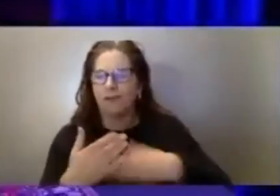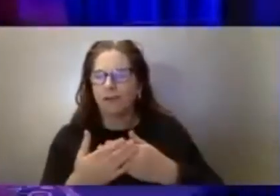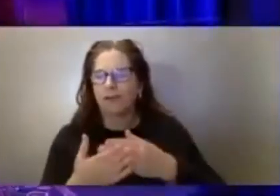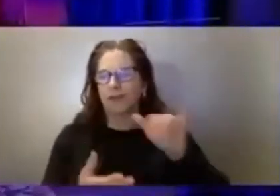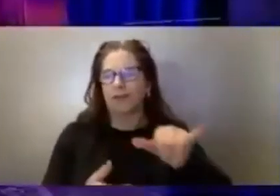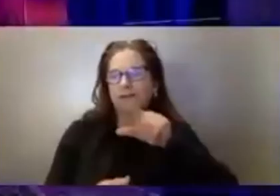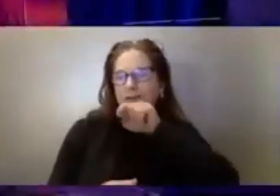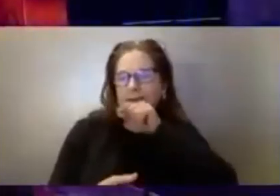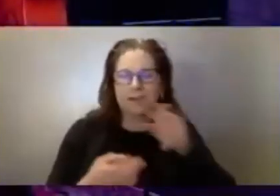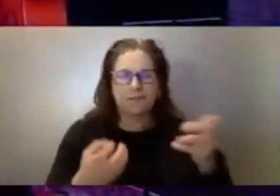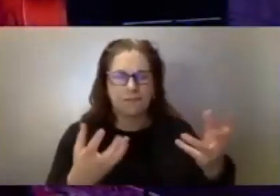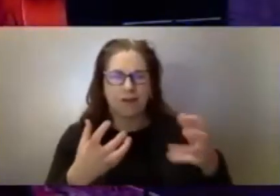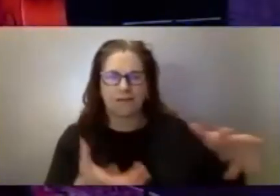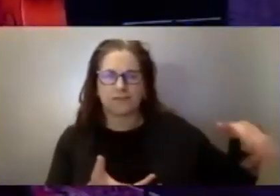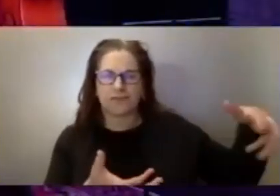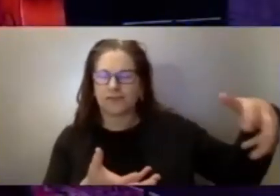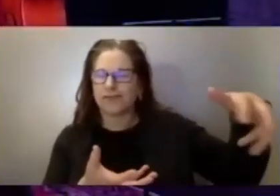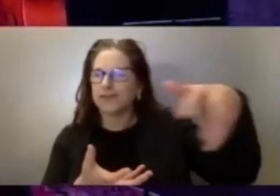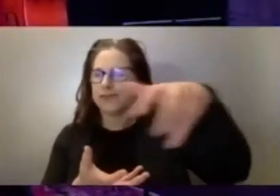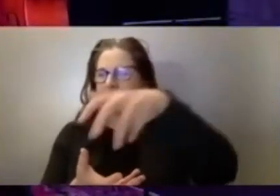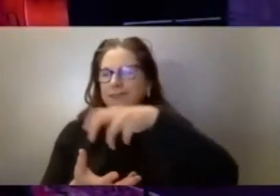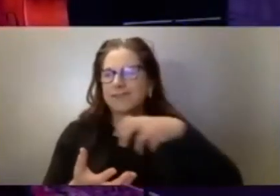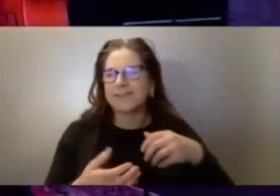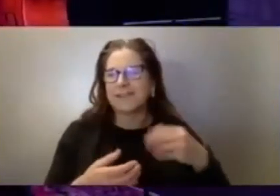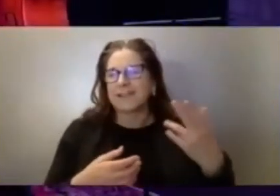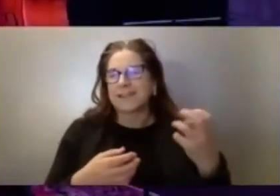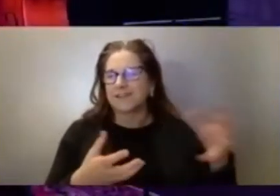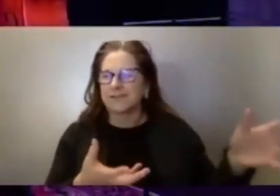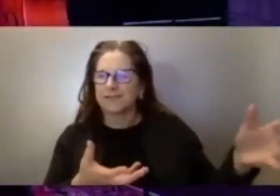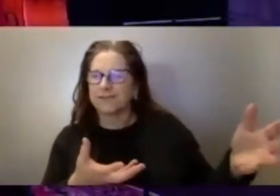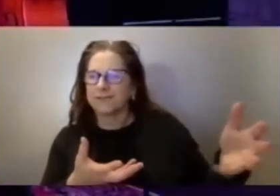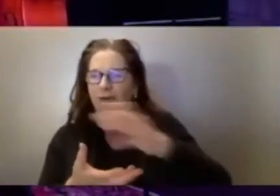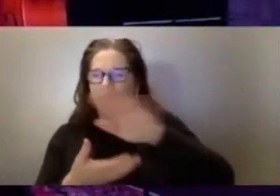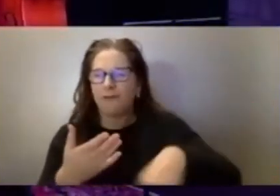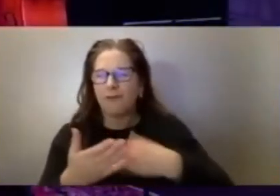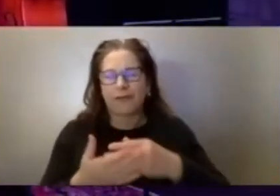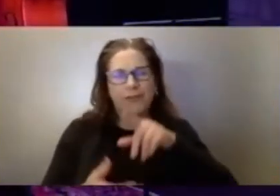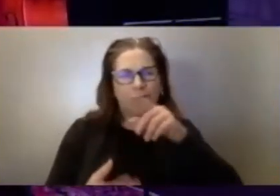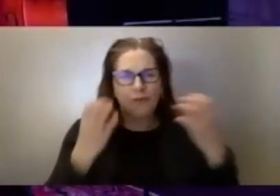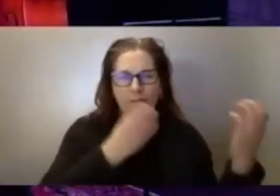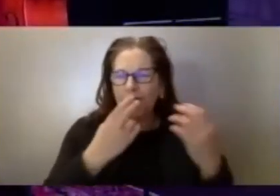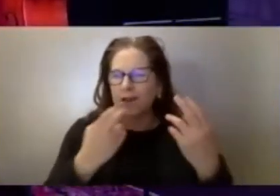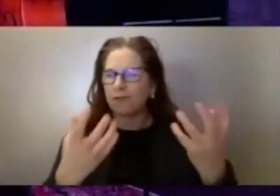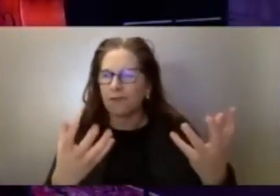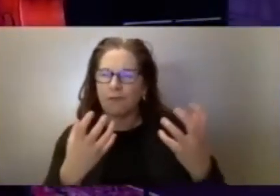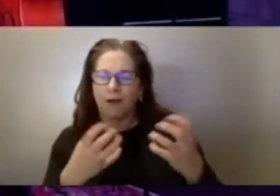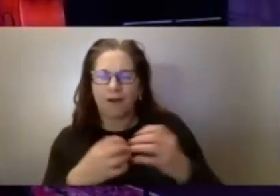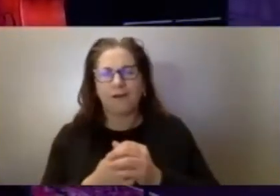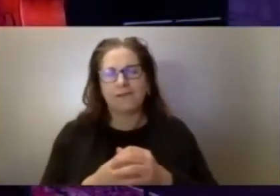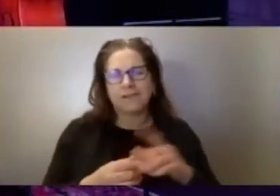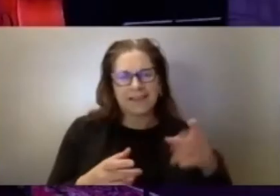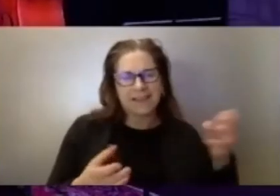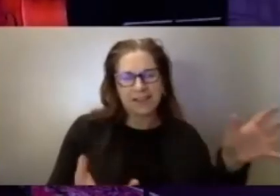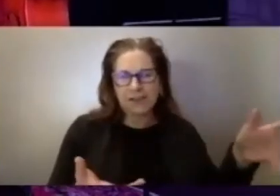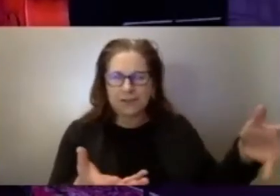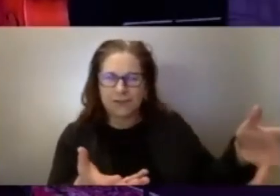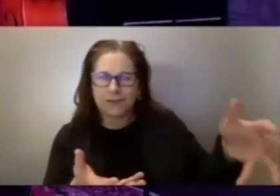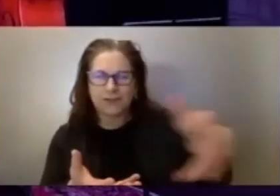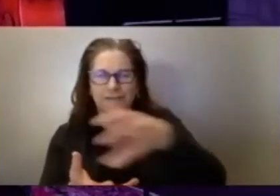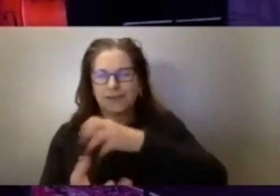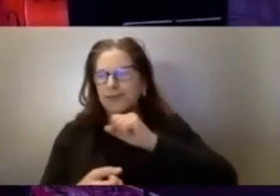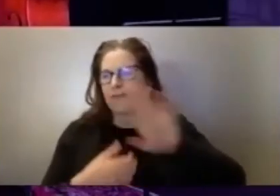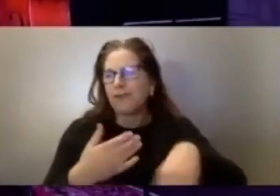started, he could not stop. Once he took that chicken, he wanted all the chickens. Once he took that corn, he wanted all